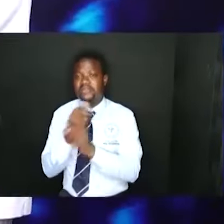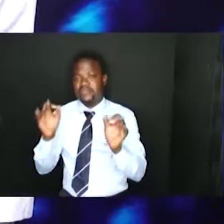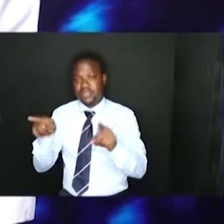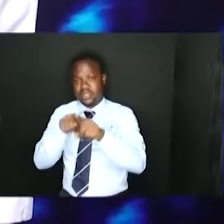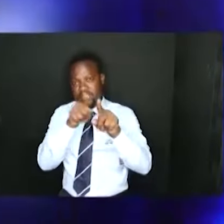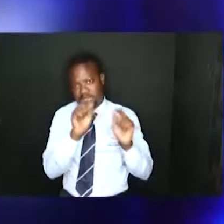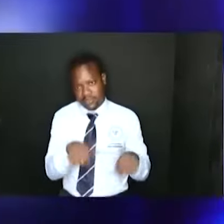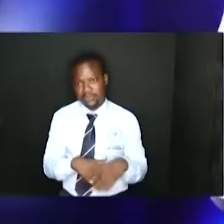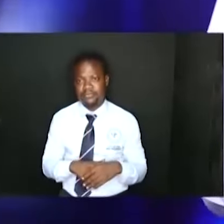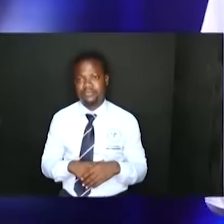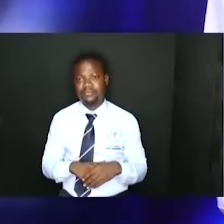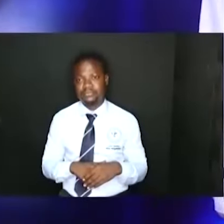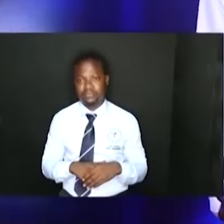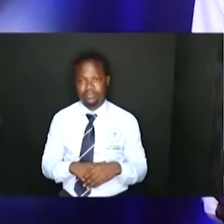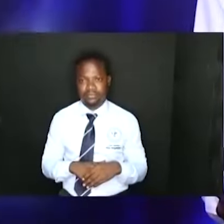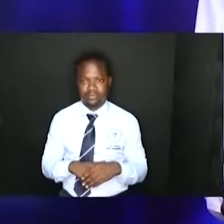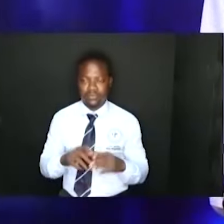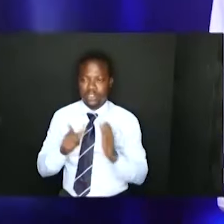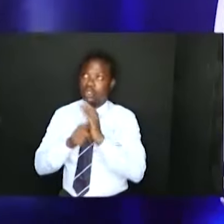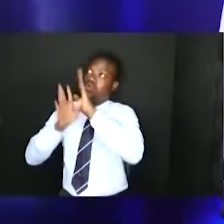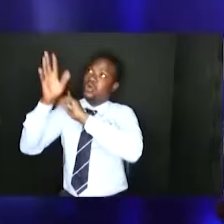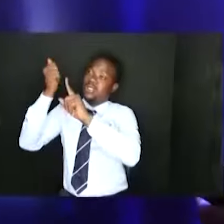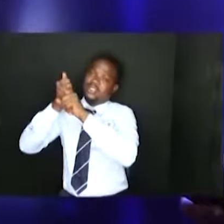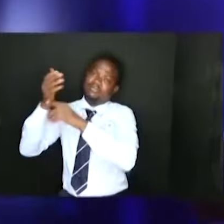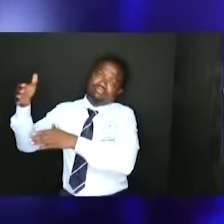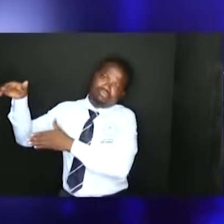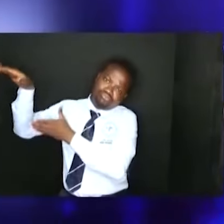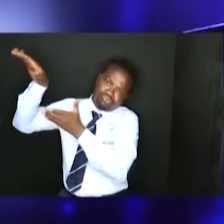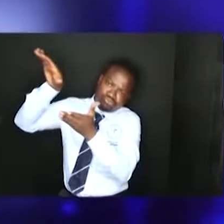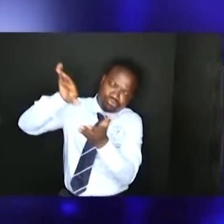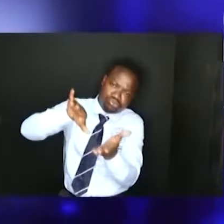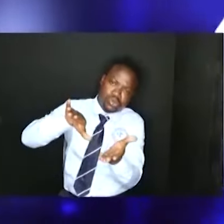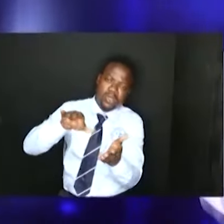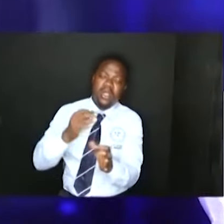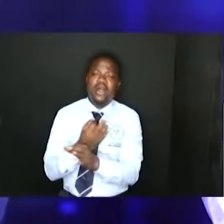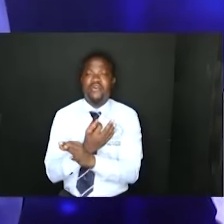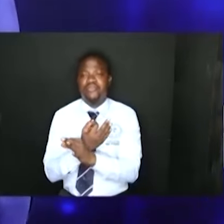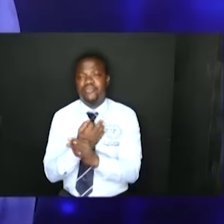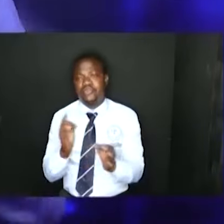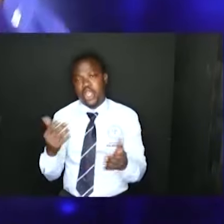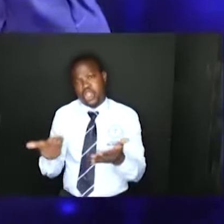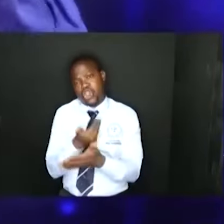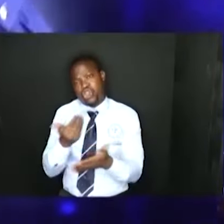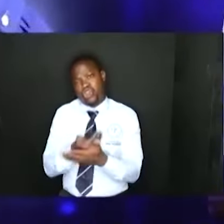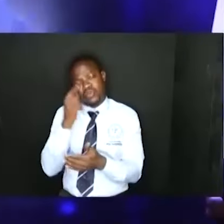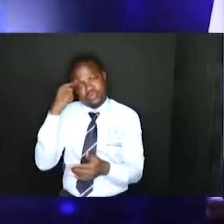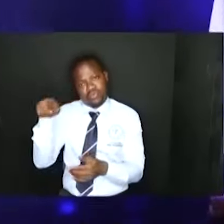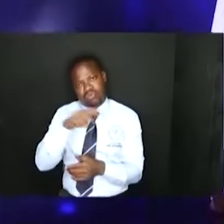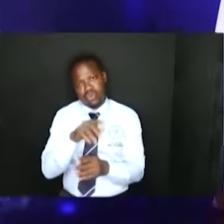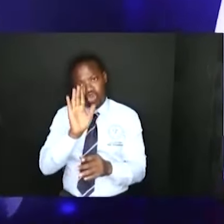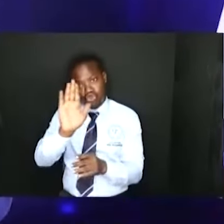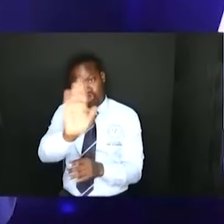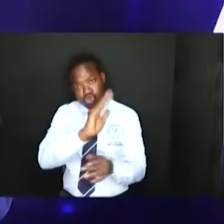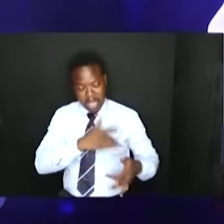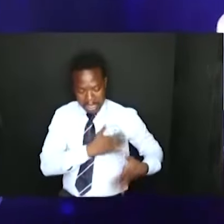for efidi. And times of refreshing will come from above. Na emre papa if you throw ebe ba wo so. You know the state of your